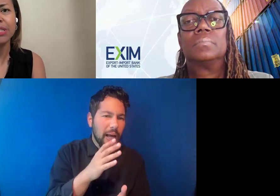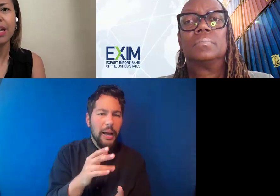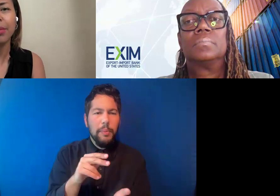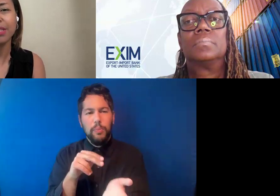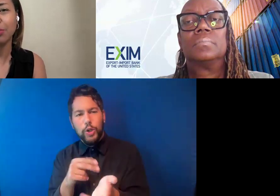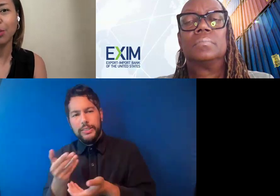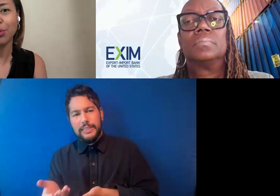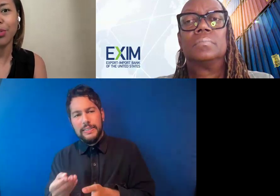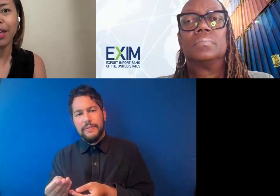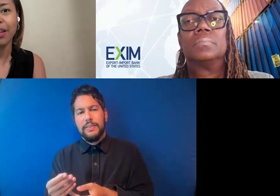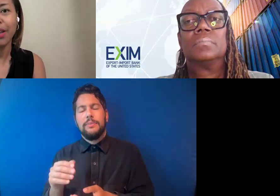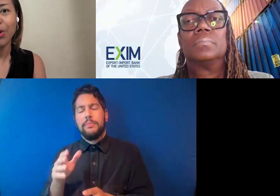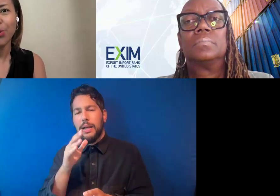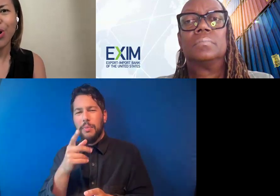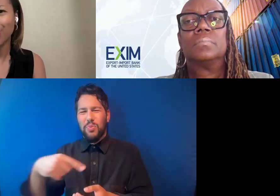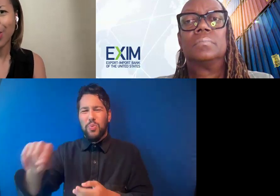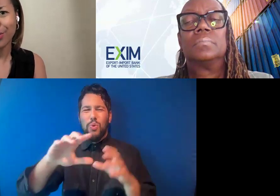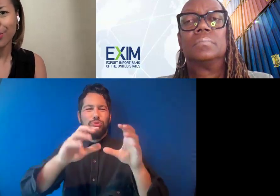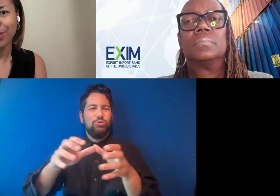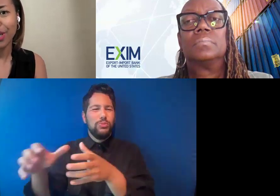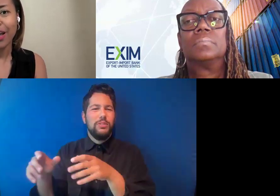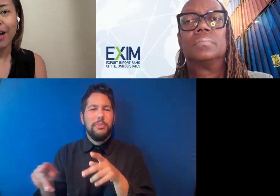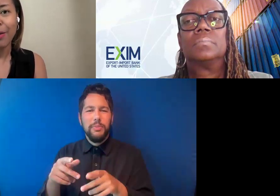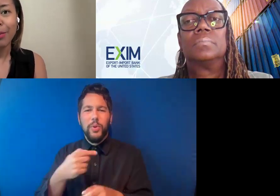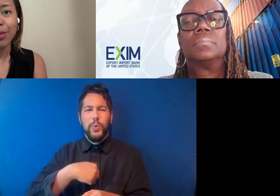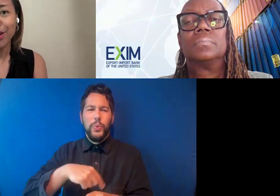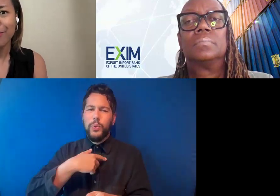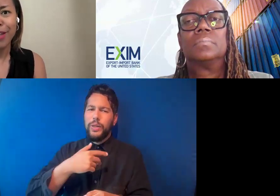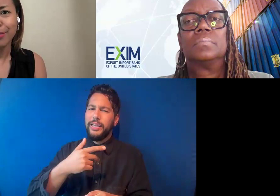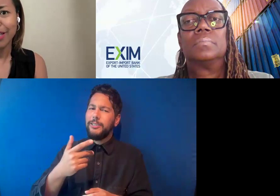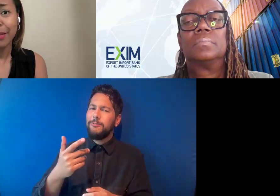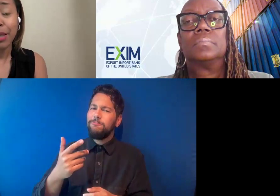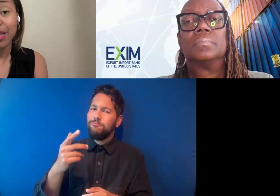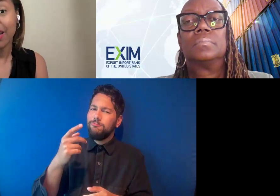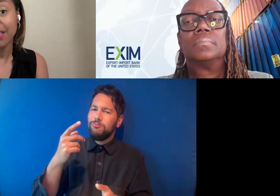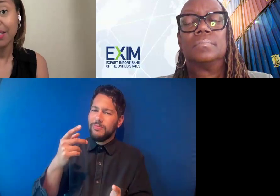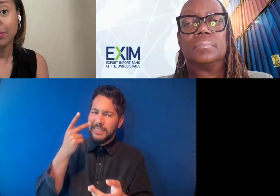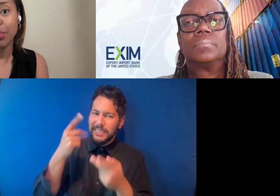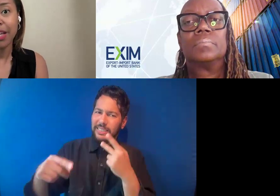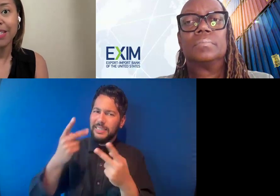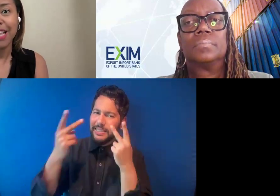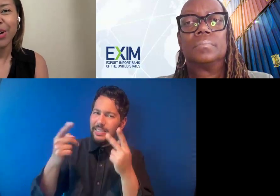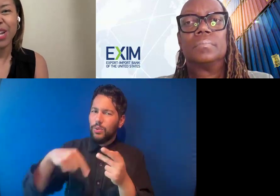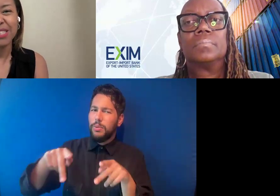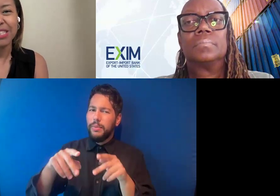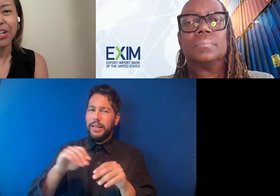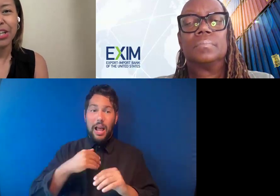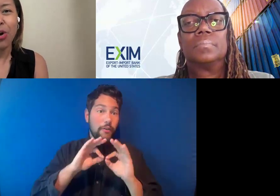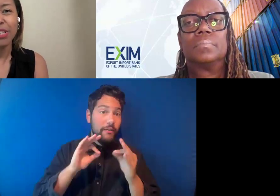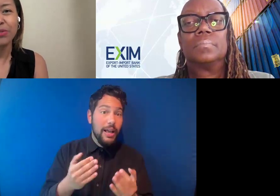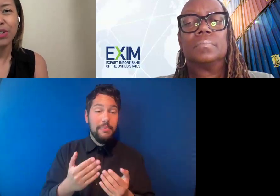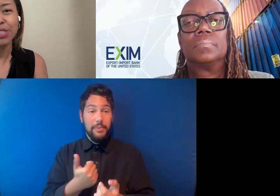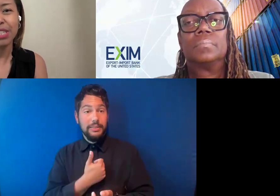focus on segments of people that we all know. They may be in our family, they may be us, but they